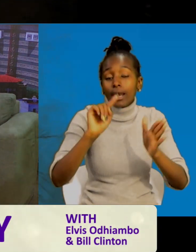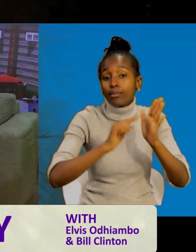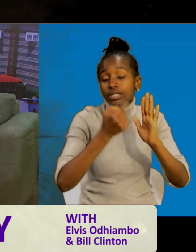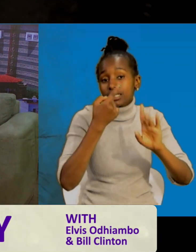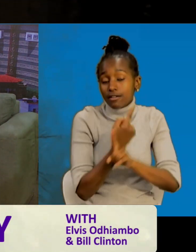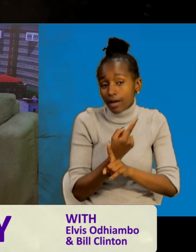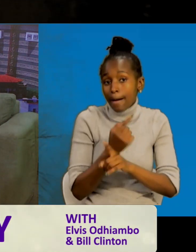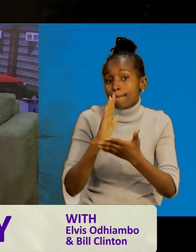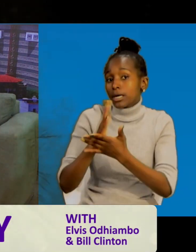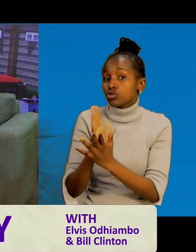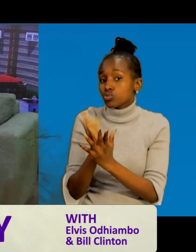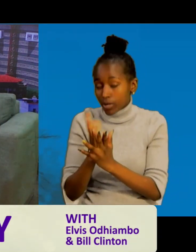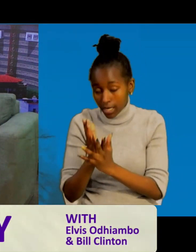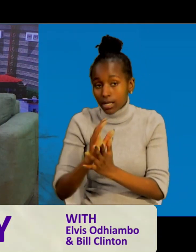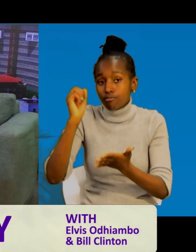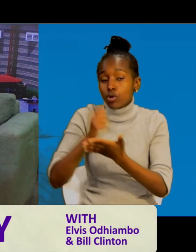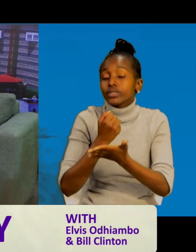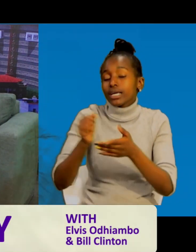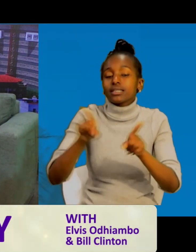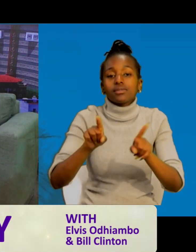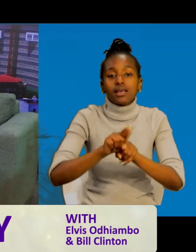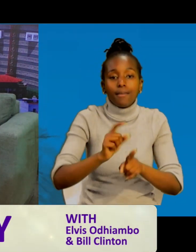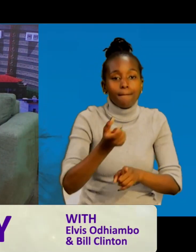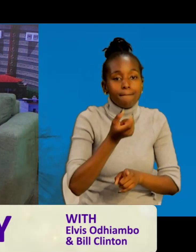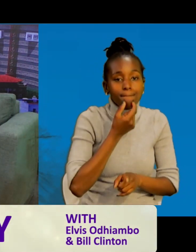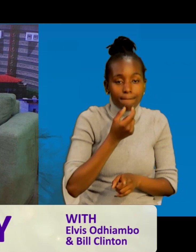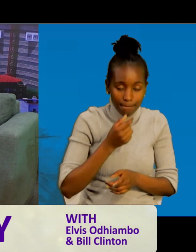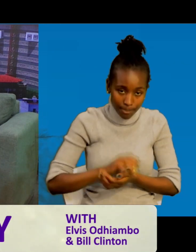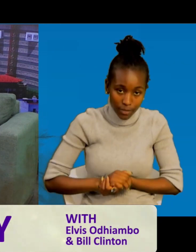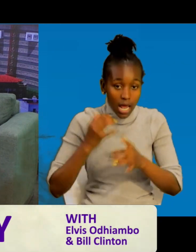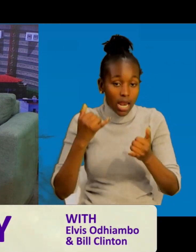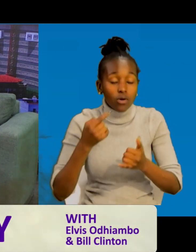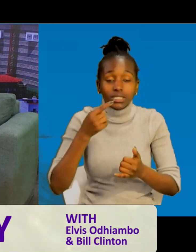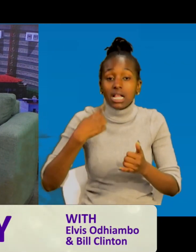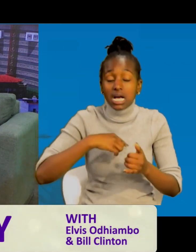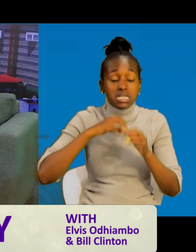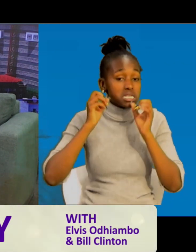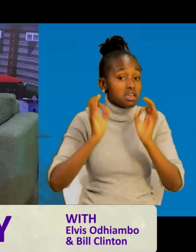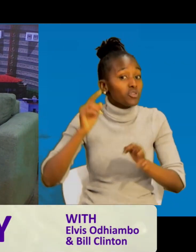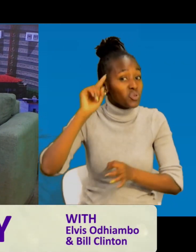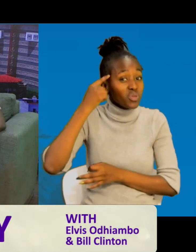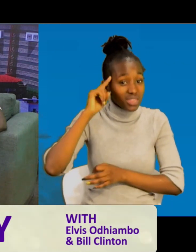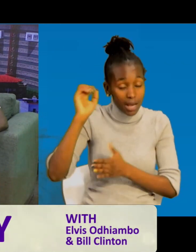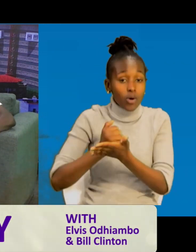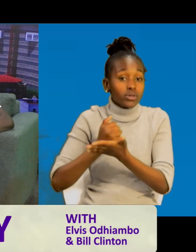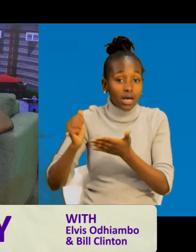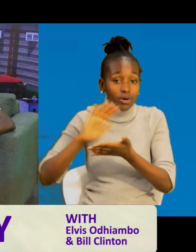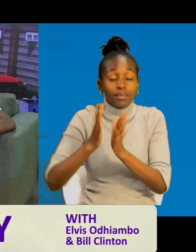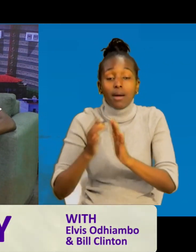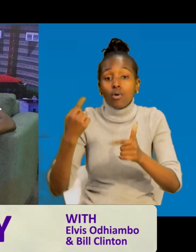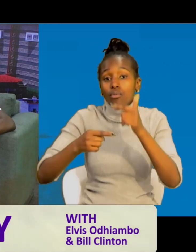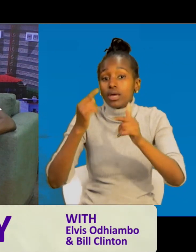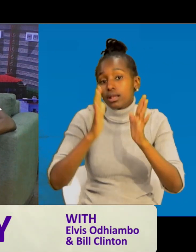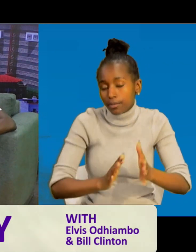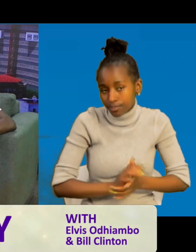Gor Mahia. But then again, send us your thoughts and opinions. Do you believe Posta Rangers are title contenders? Pale ndani ya EPL, we are asking you,